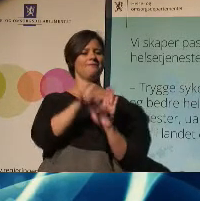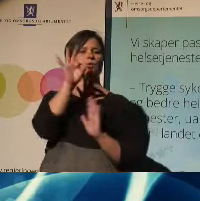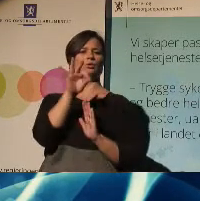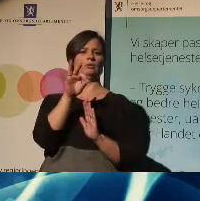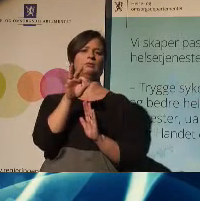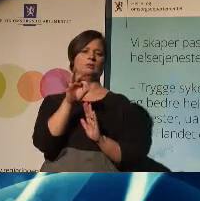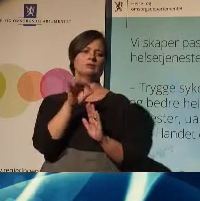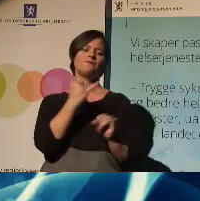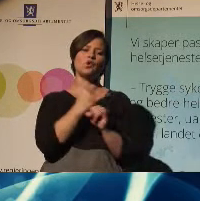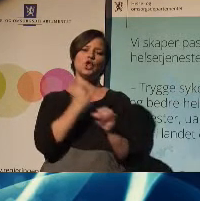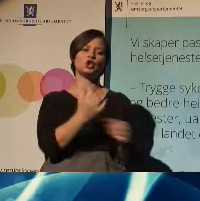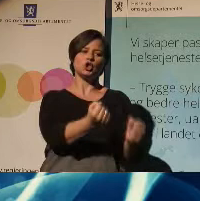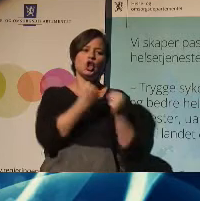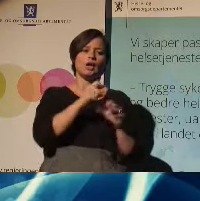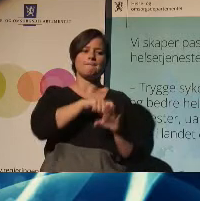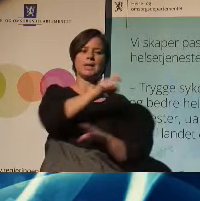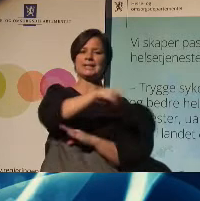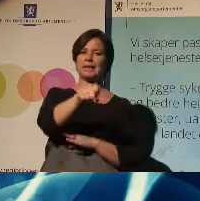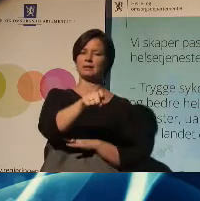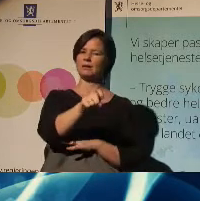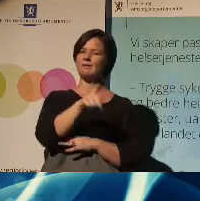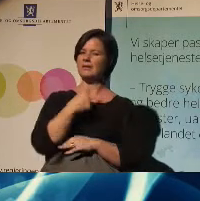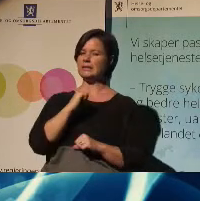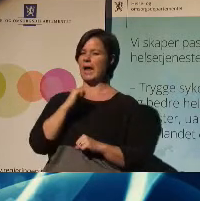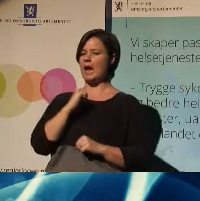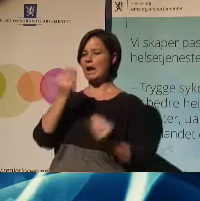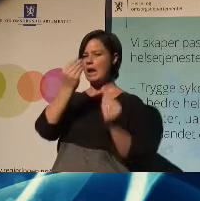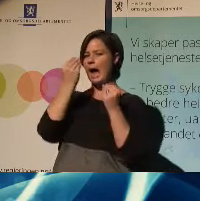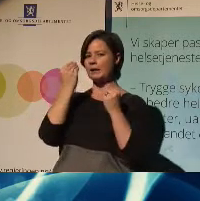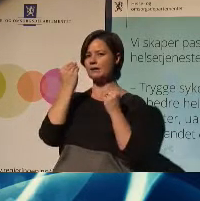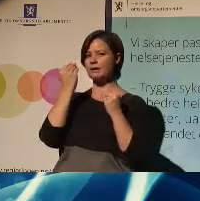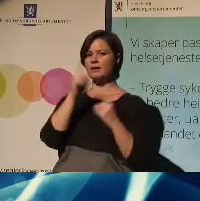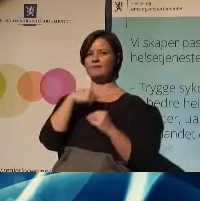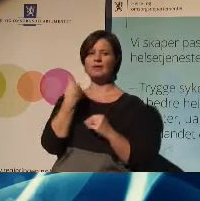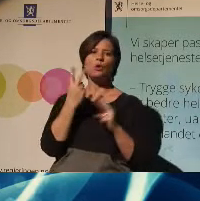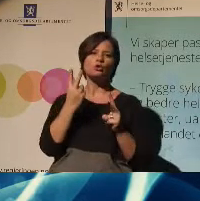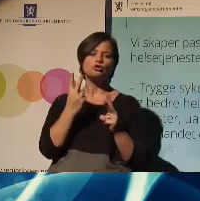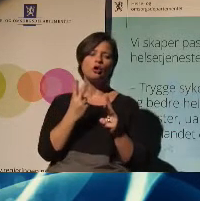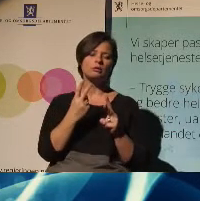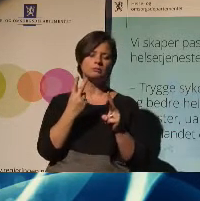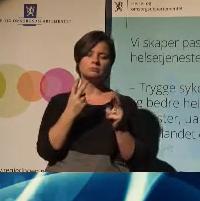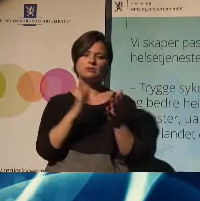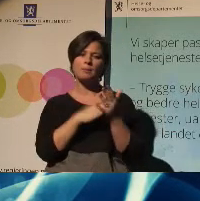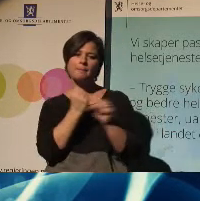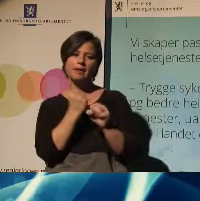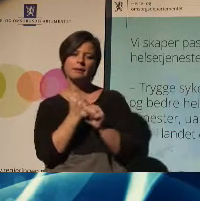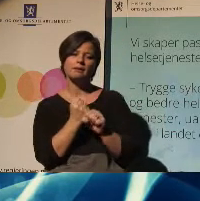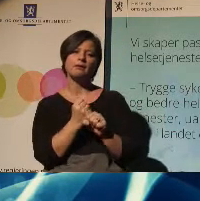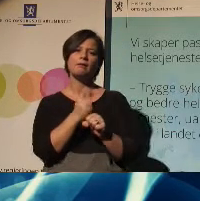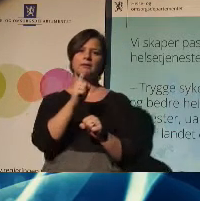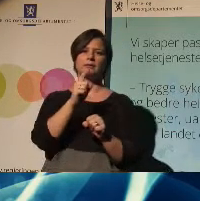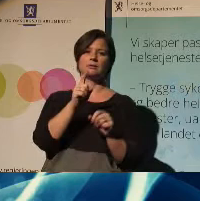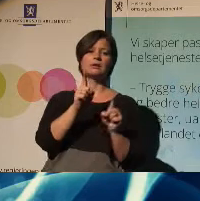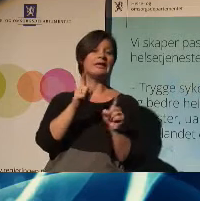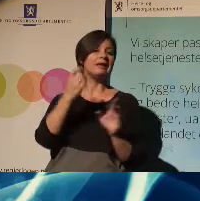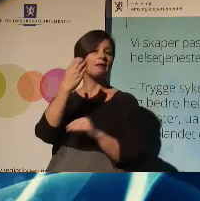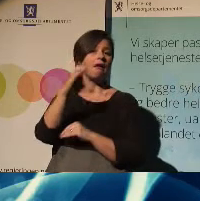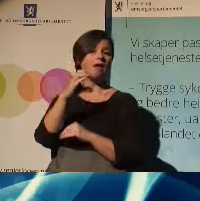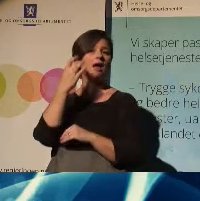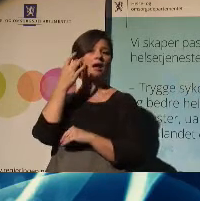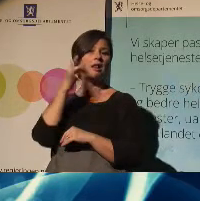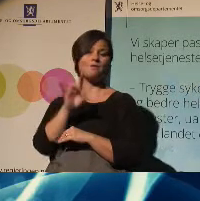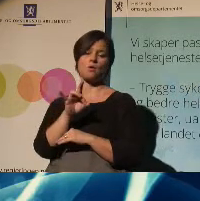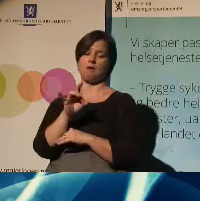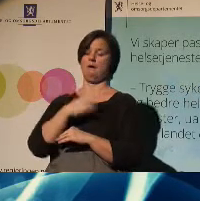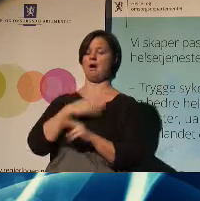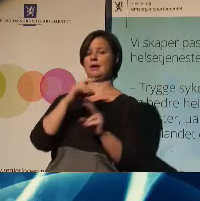patients is something we learned when we decided to partner with Kaiser Permanente. There is also a Parkinsonet in California. And as I said in the